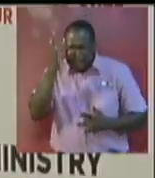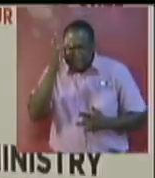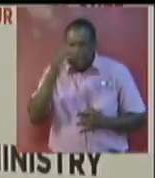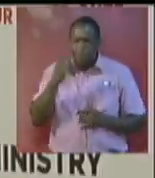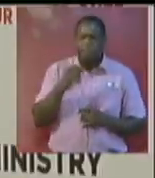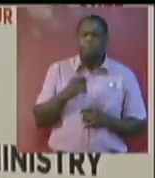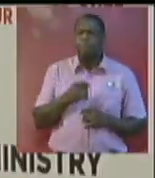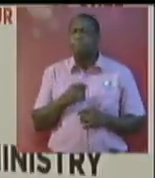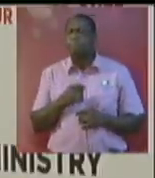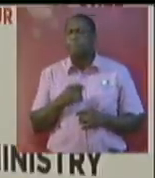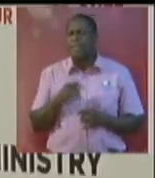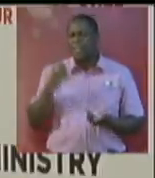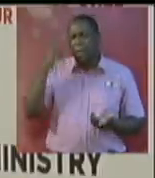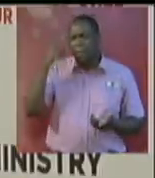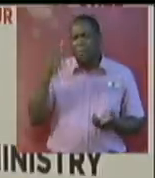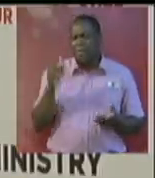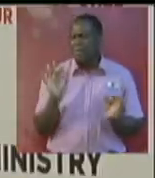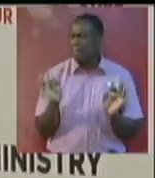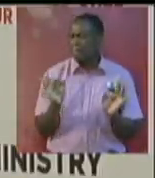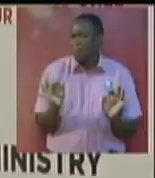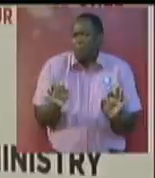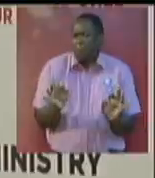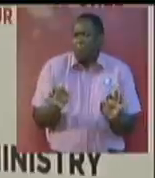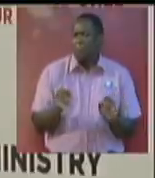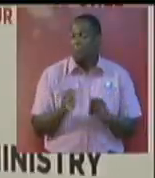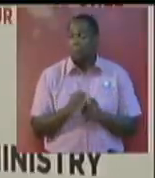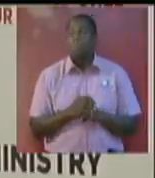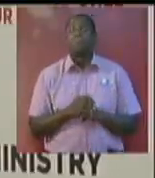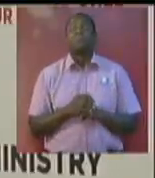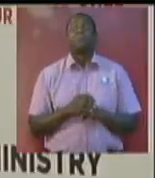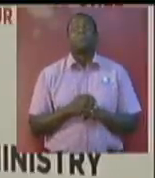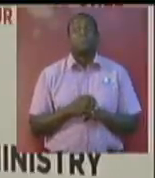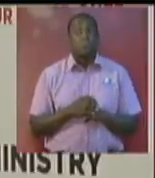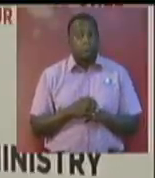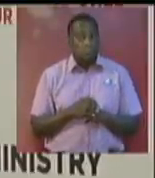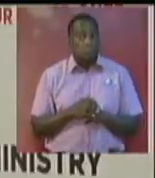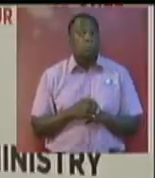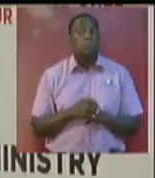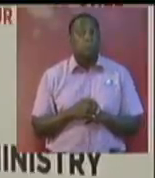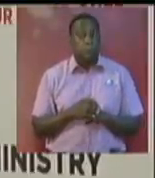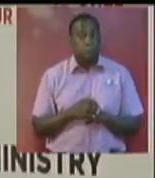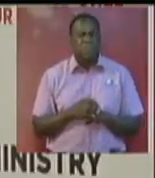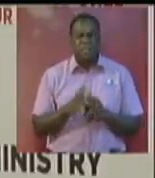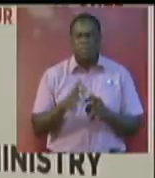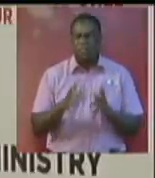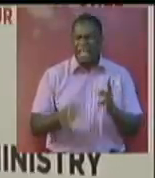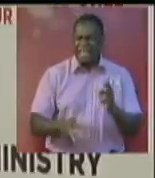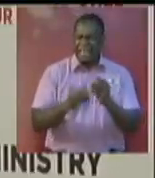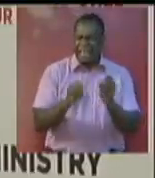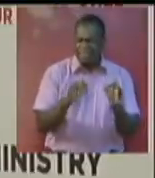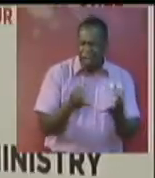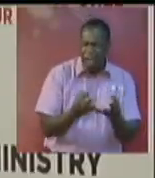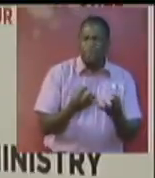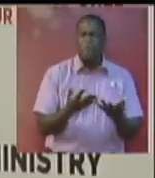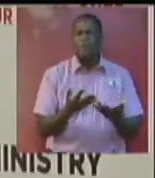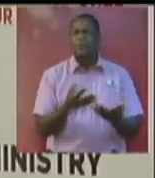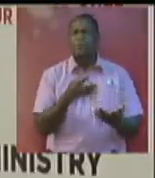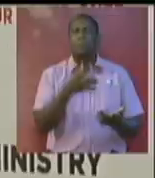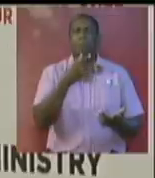was something serious. And this is an extended kind of family, so lots of people living in the